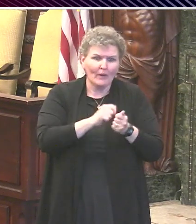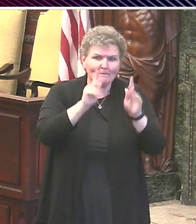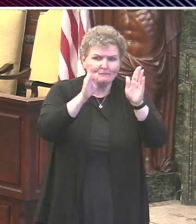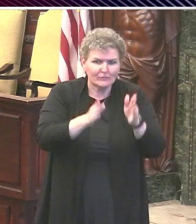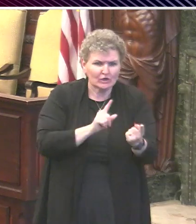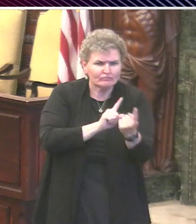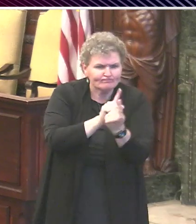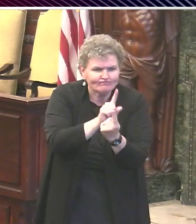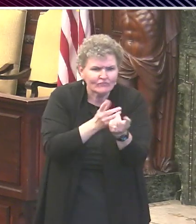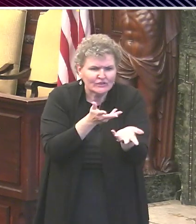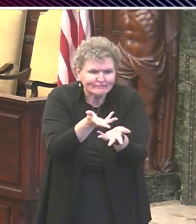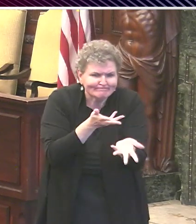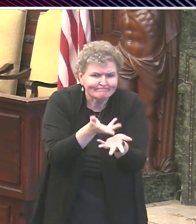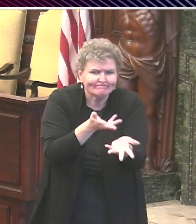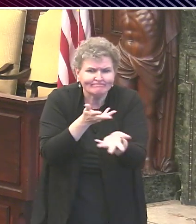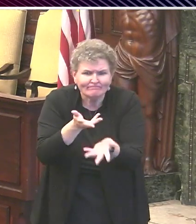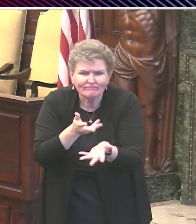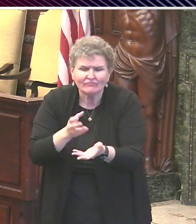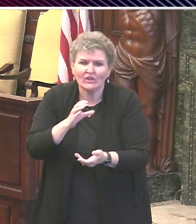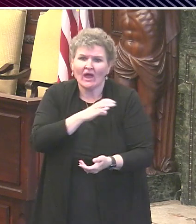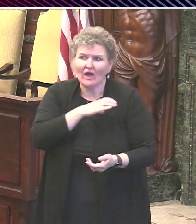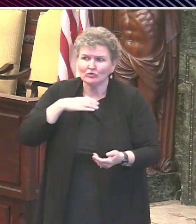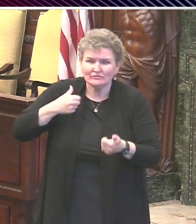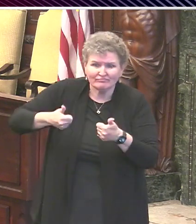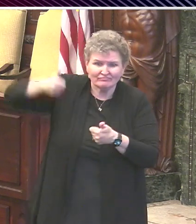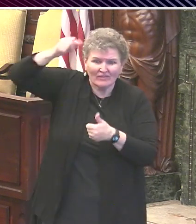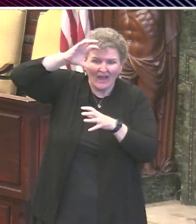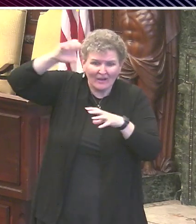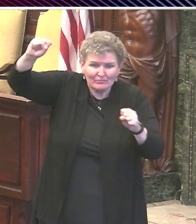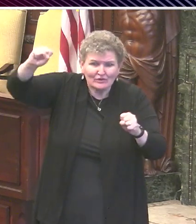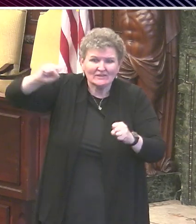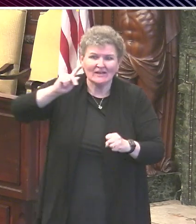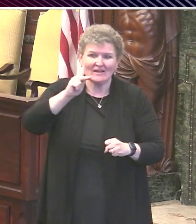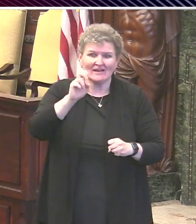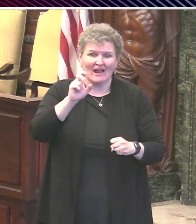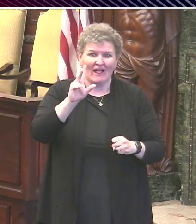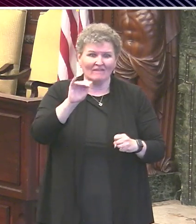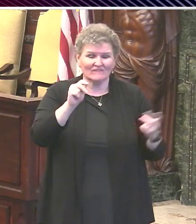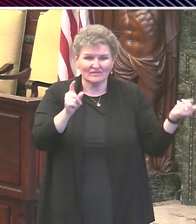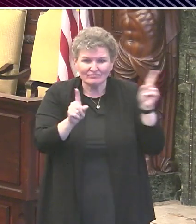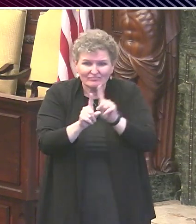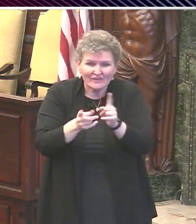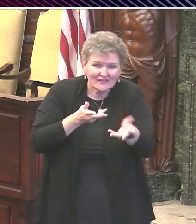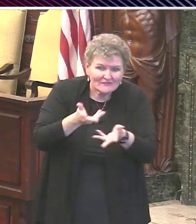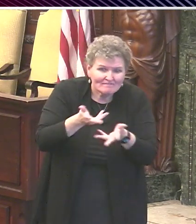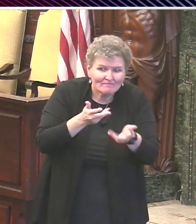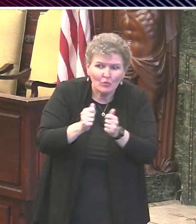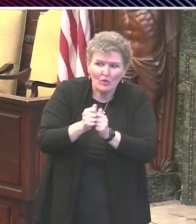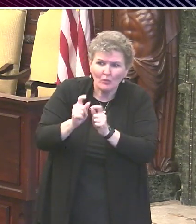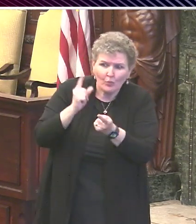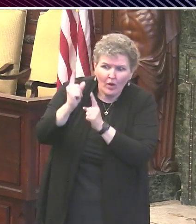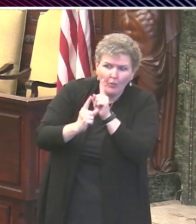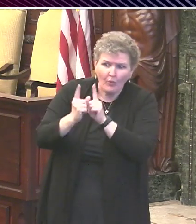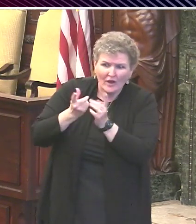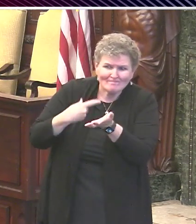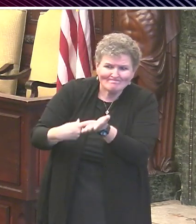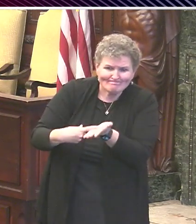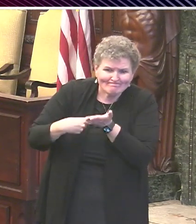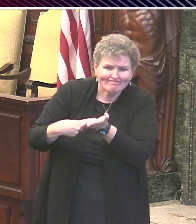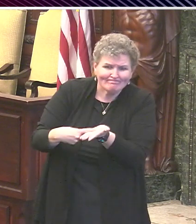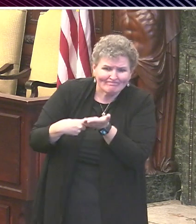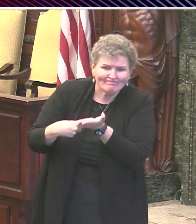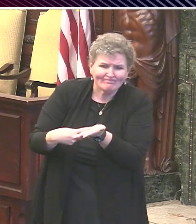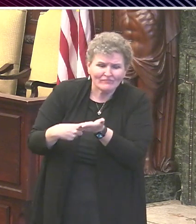council president, just to explain to them our situation, hear what they have to say, try to address in the short term and long term what their needs